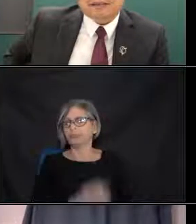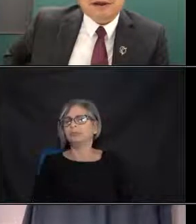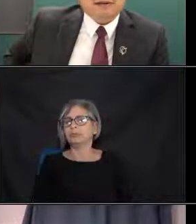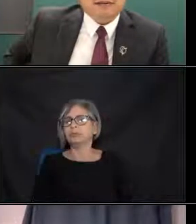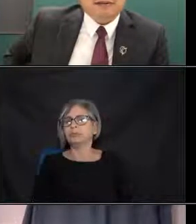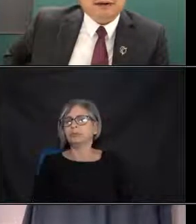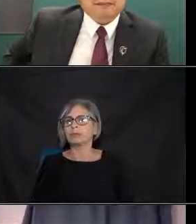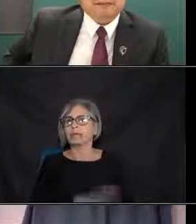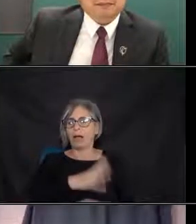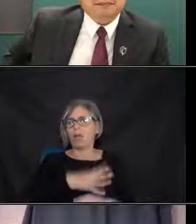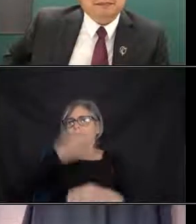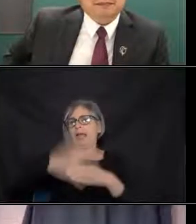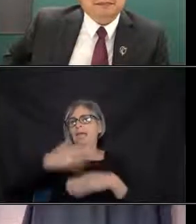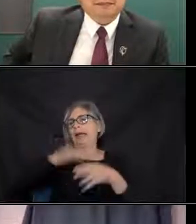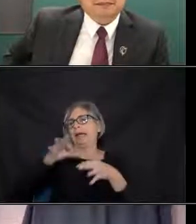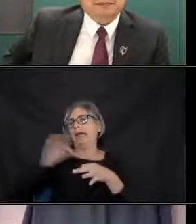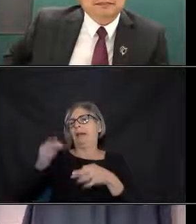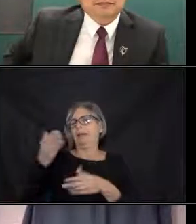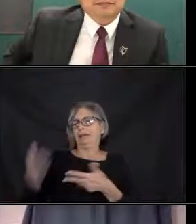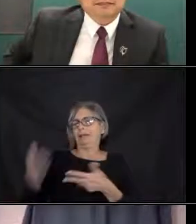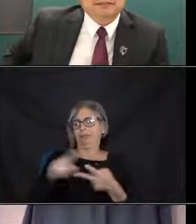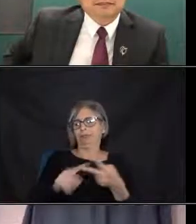I'll end my comments there.